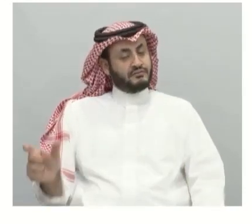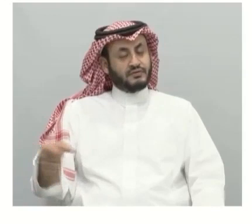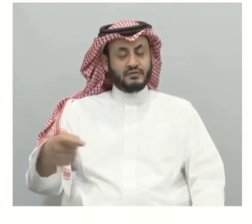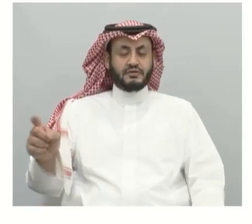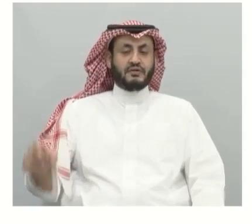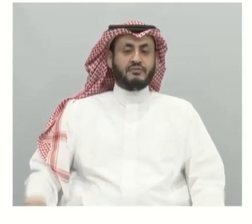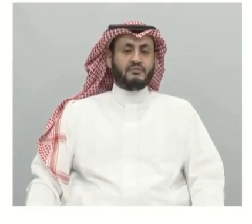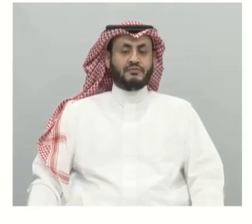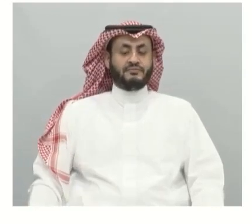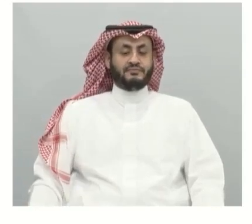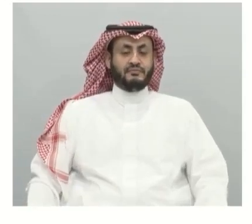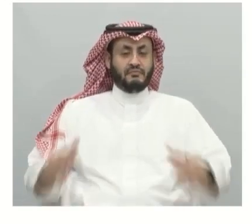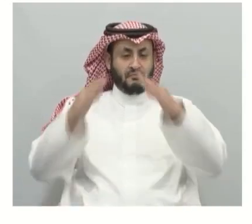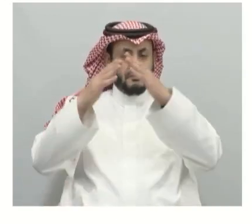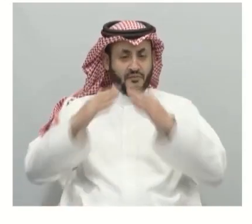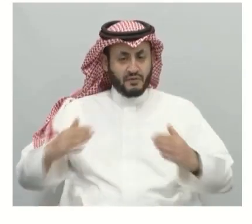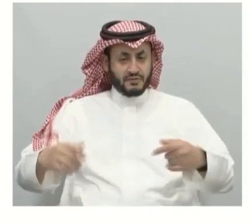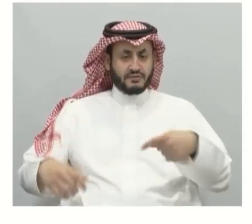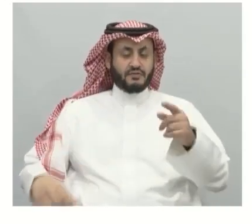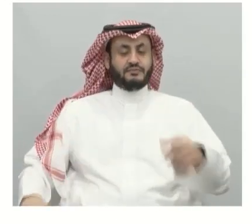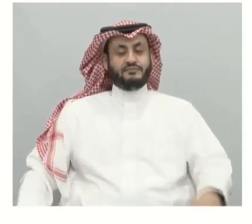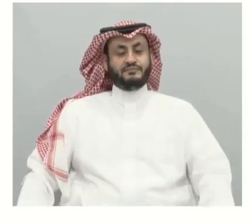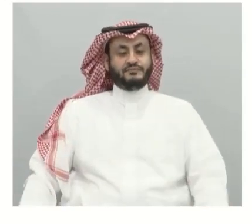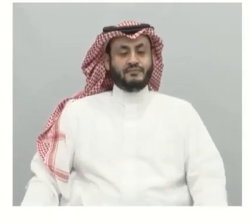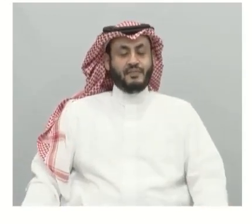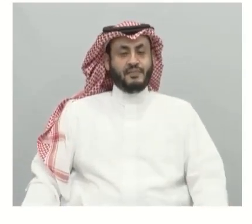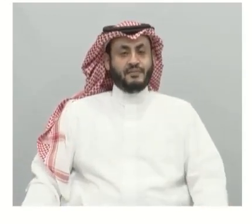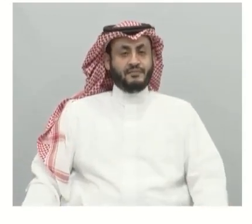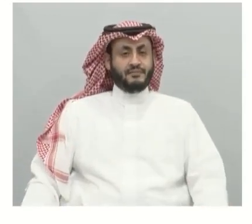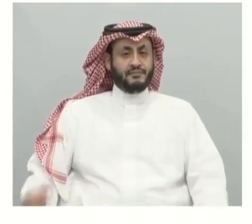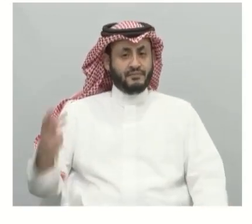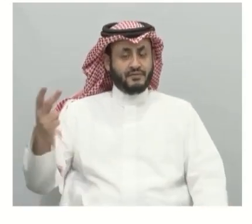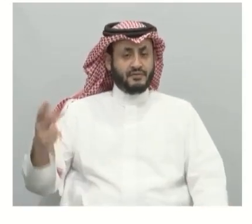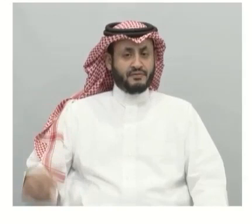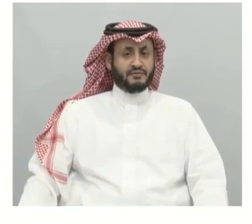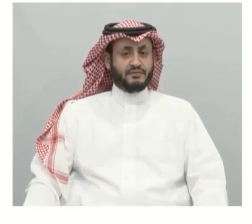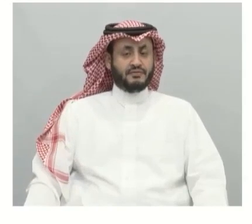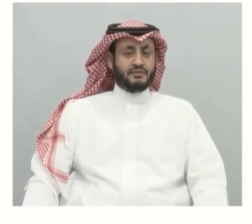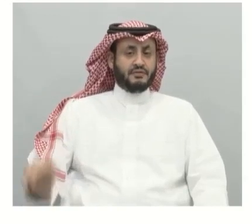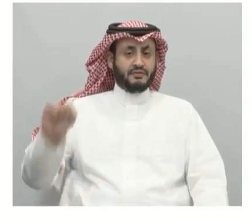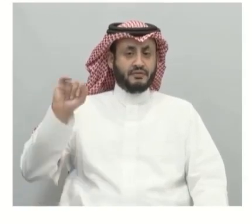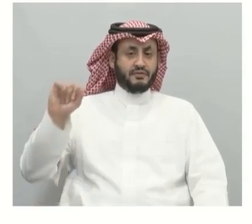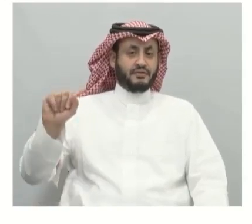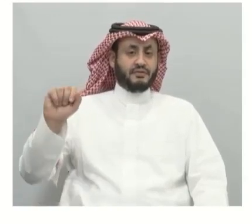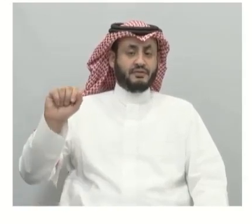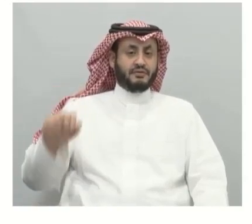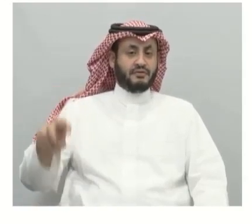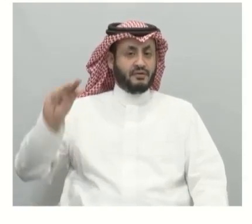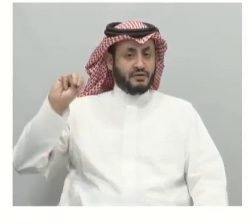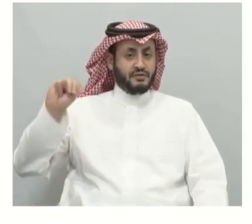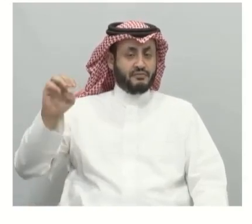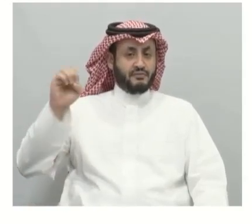France. Good job, good job. Three, Moscow is in this country. Test your